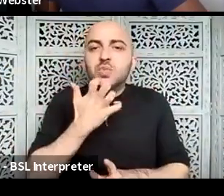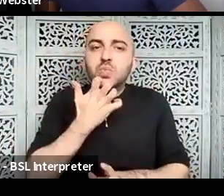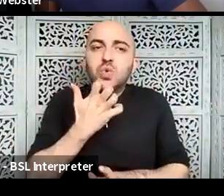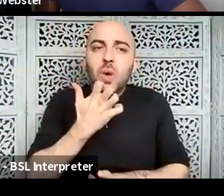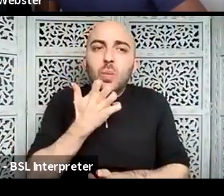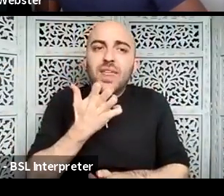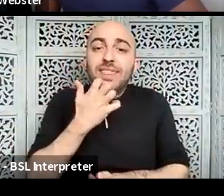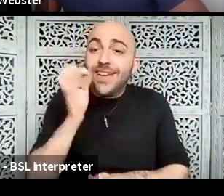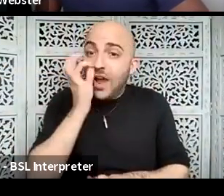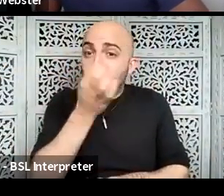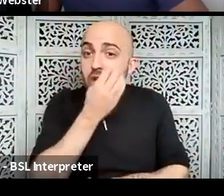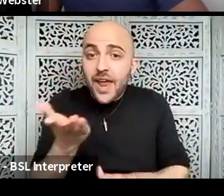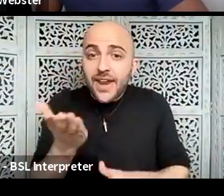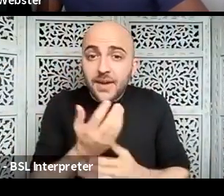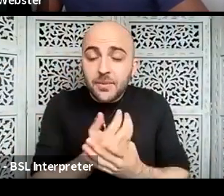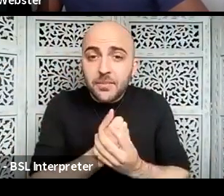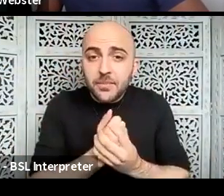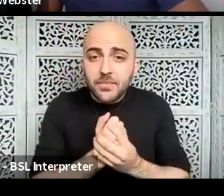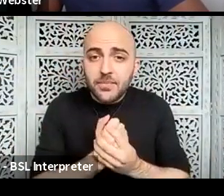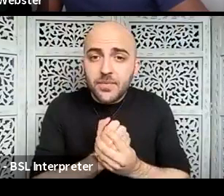too. Caroline?